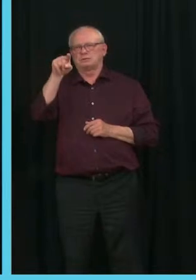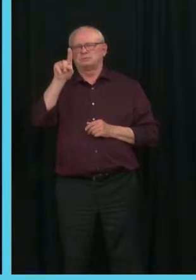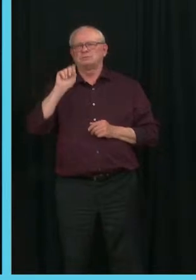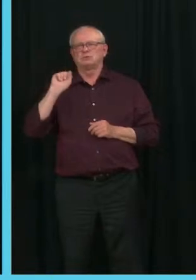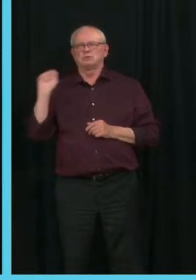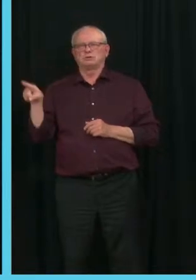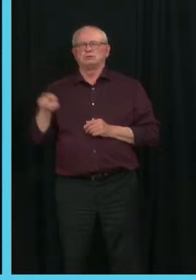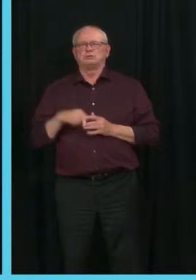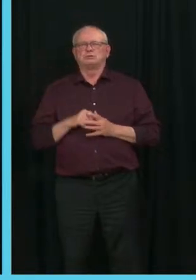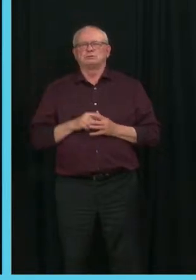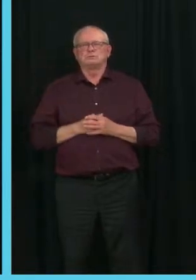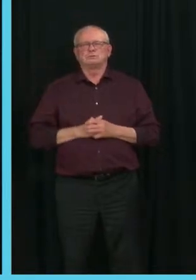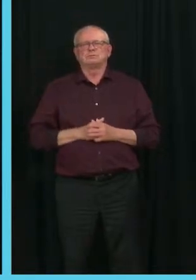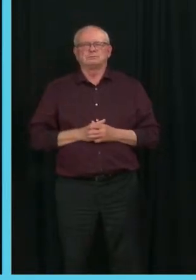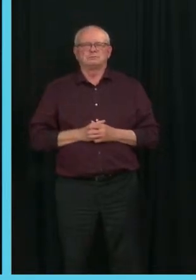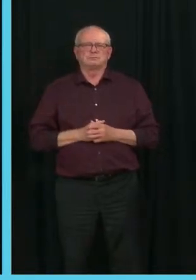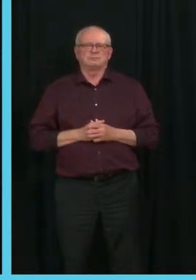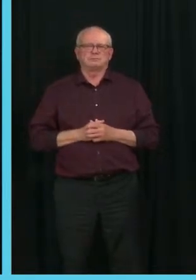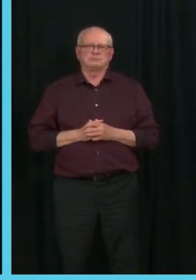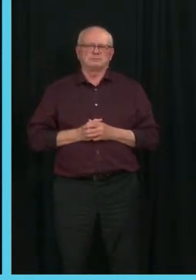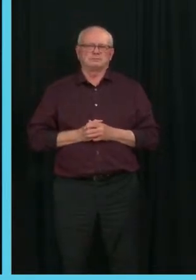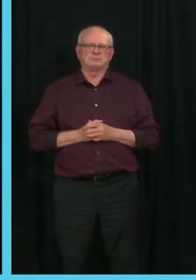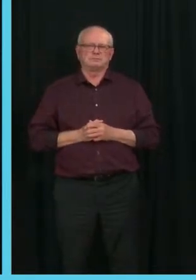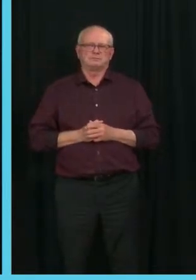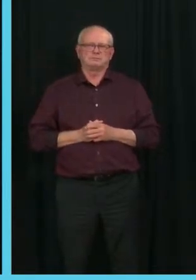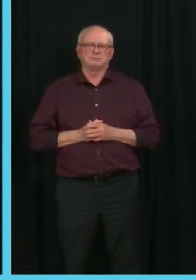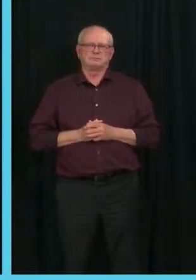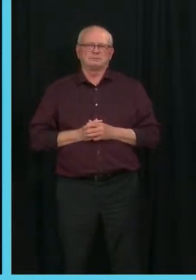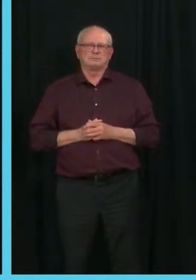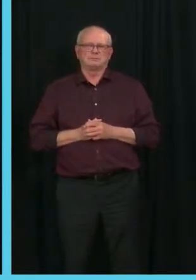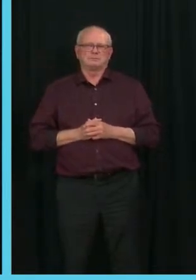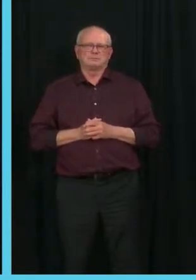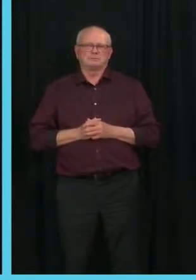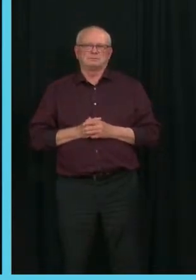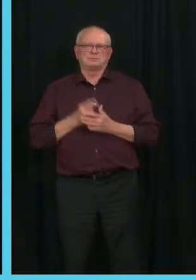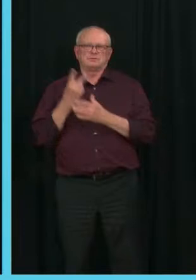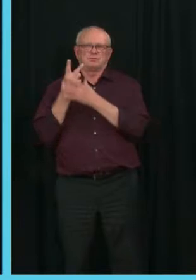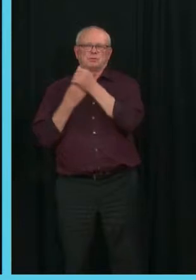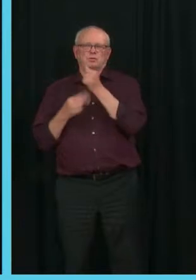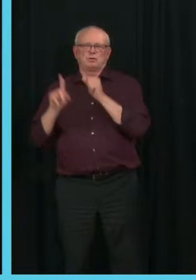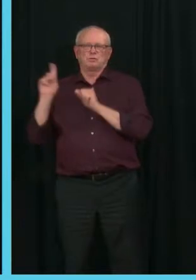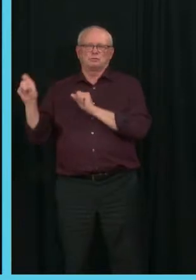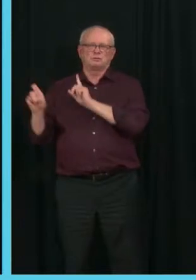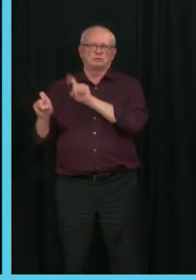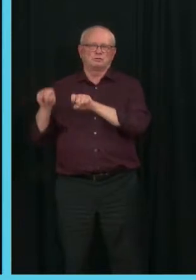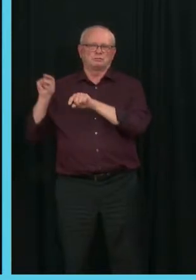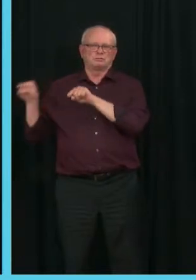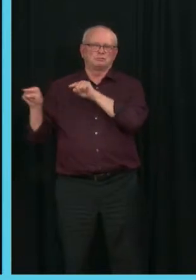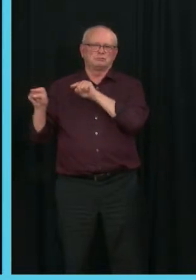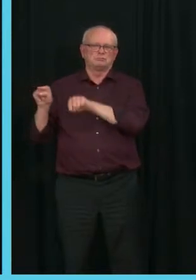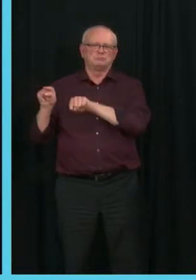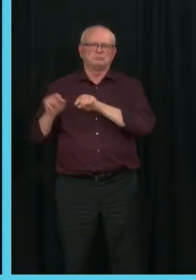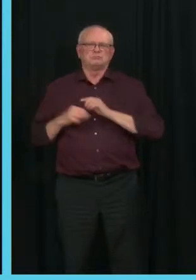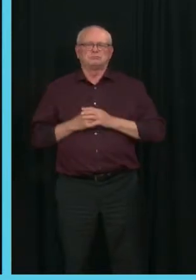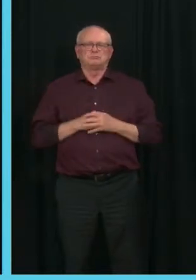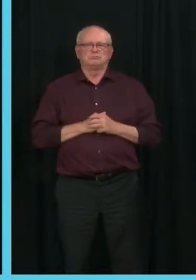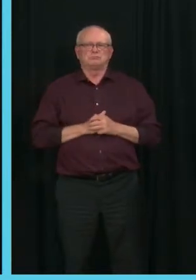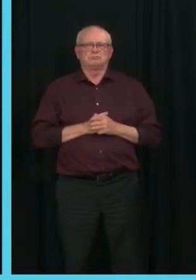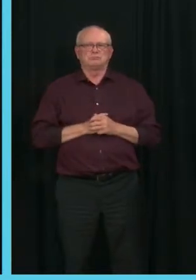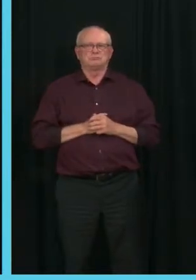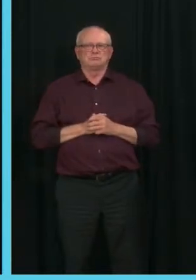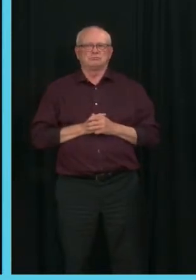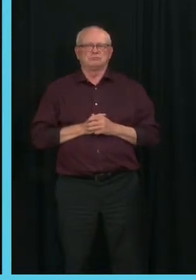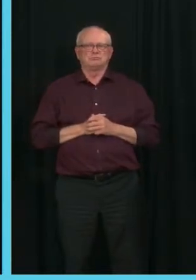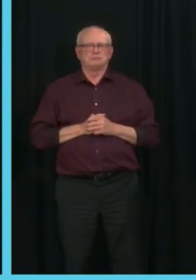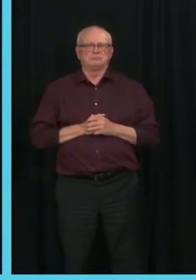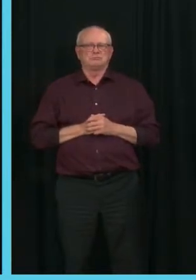Hi there. Thanks for taking my question. This is for both the Premier and Dr. Hinshaw. Just a bit of clarity on Lauren Boothby's last question there. Are